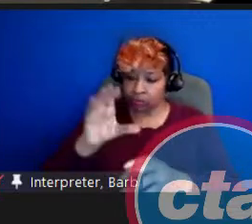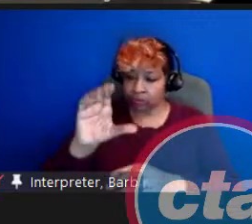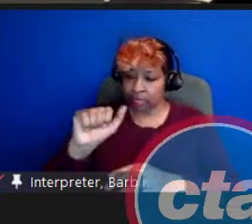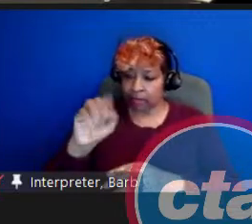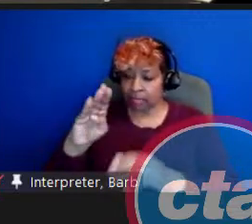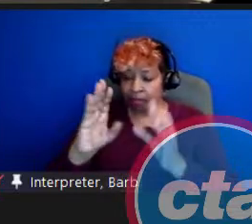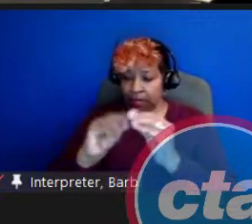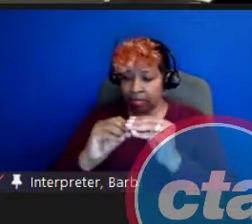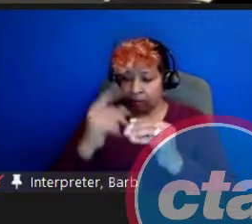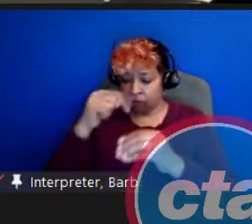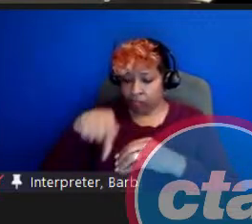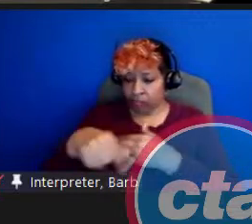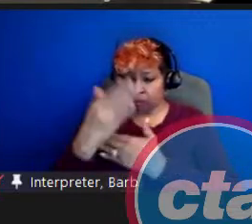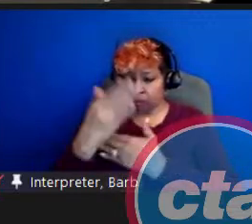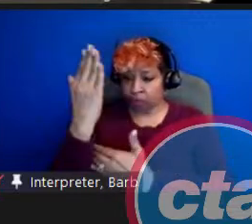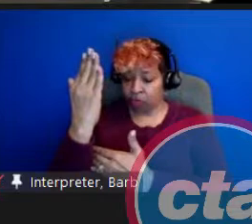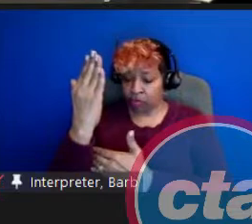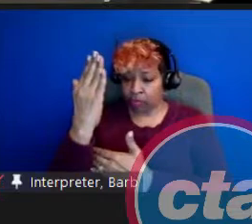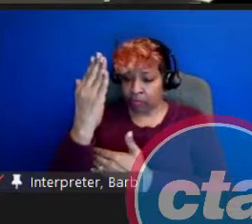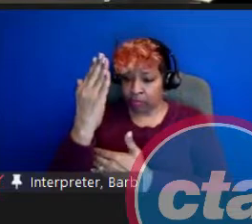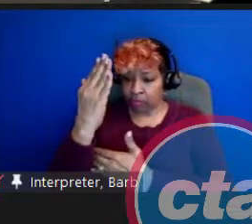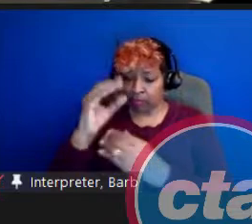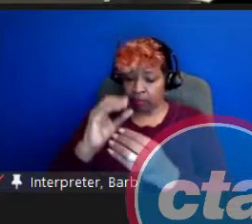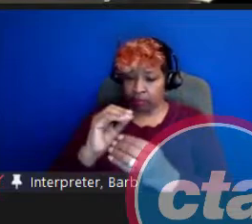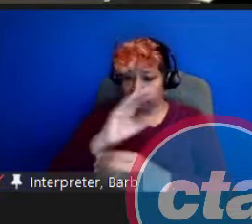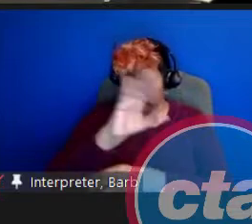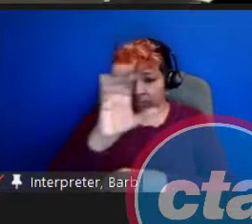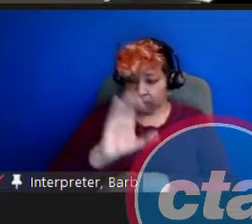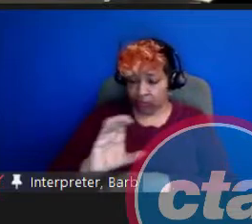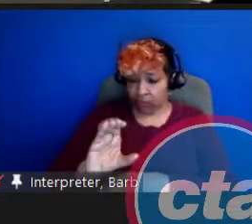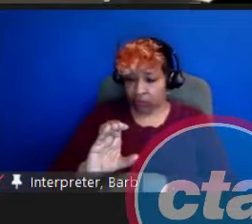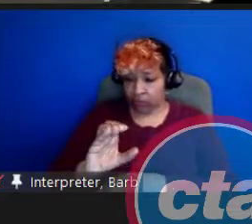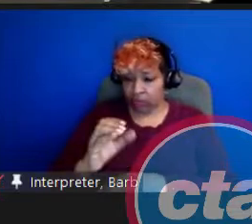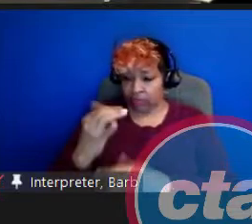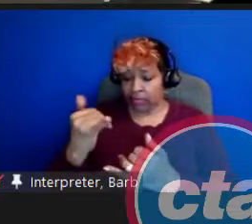for this morning remotely via Zoom. We'll take a